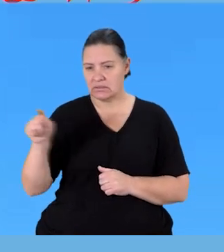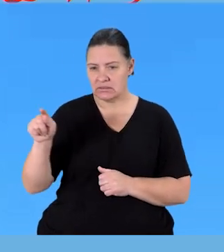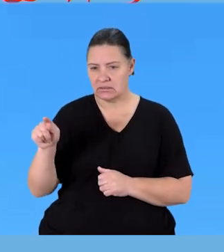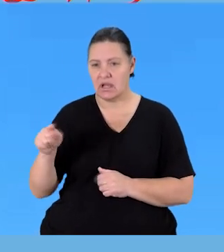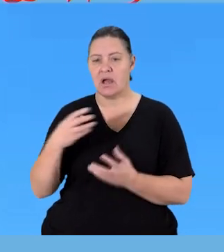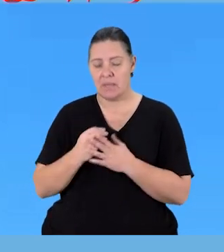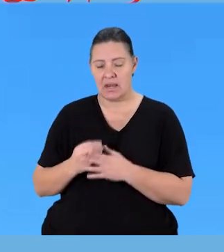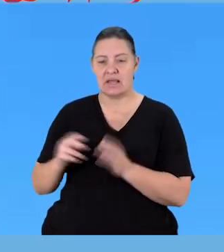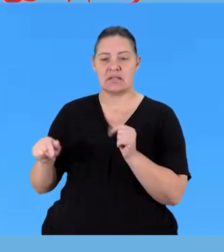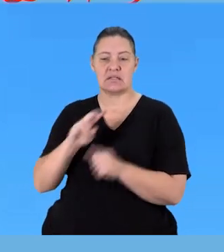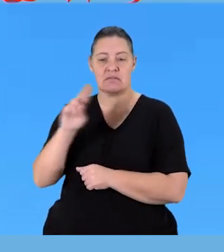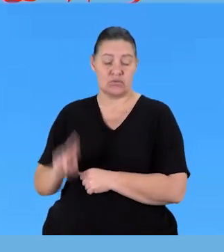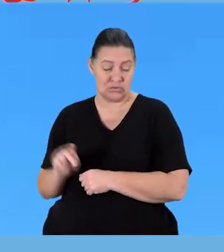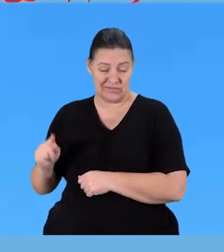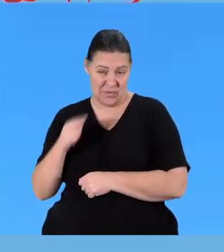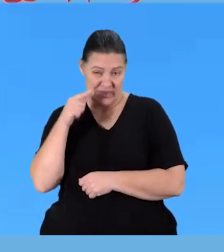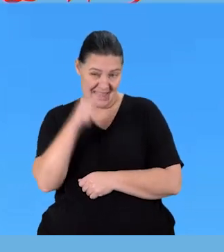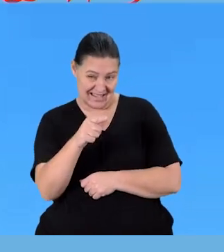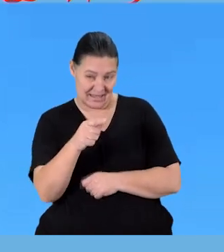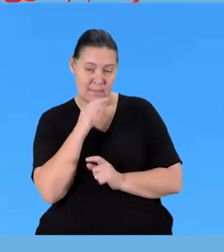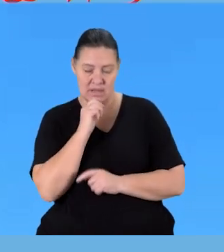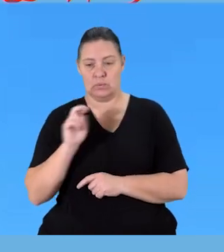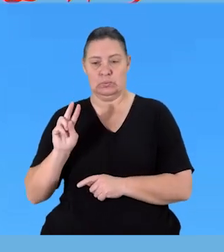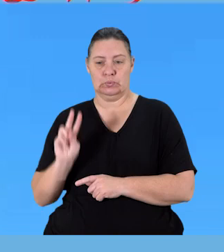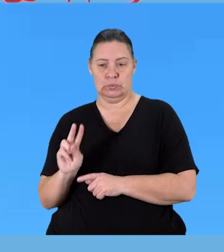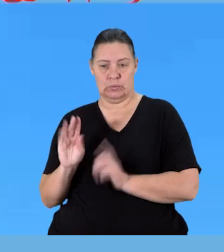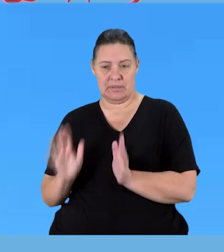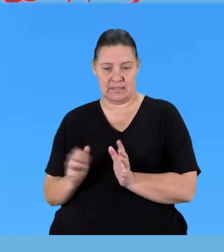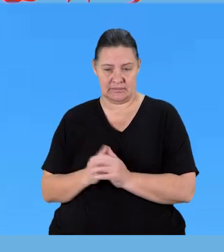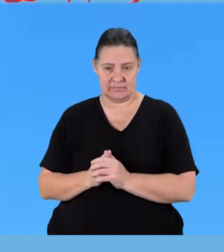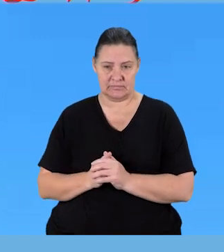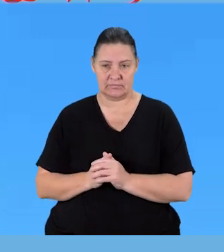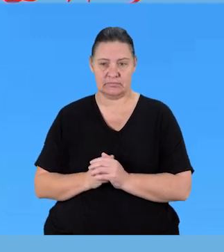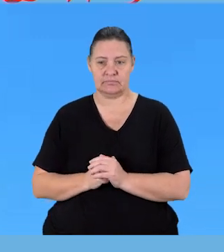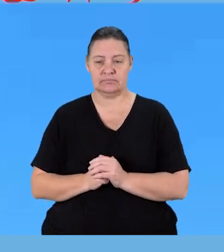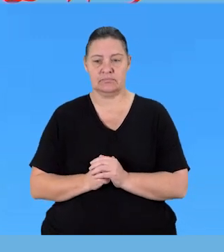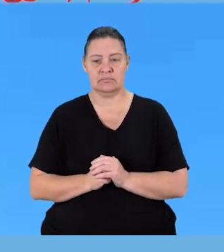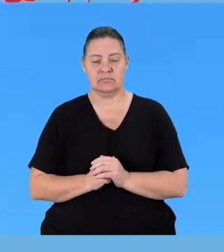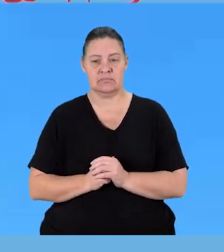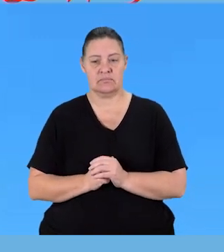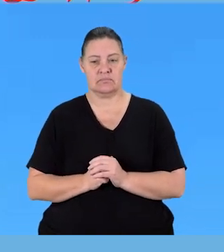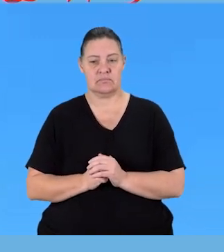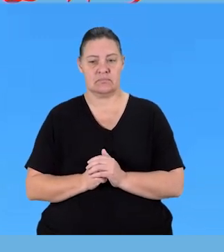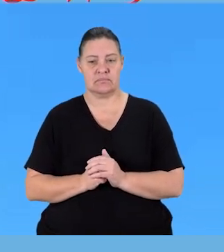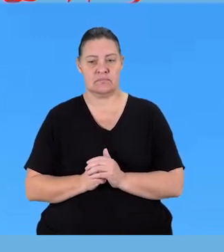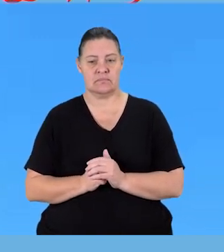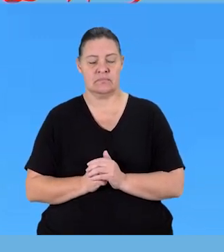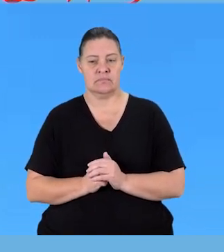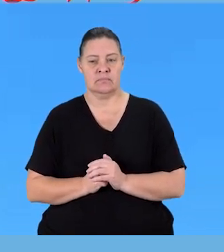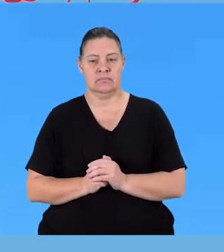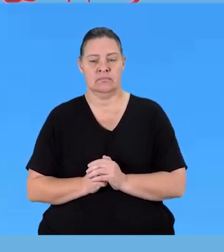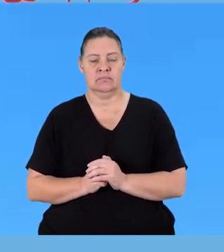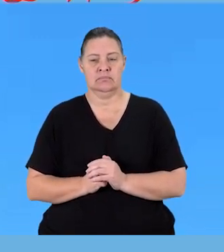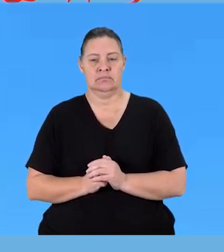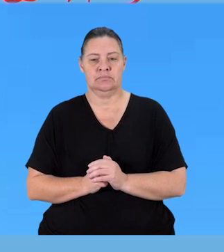the subscript stands for that particular symbol, which is the H. So we still have 2 hydrogens.